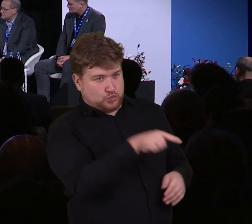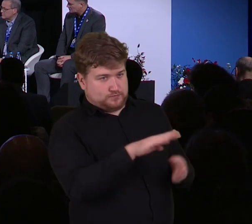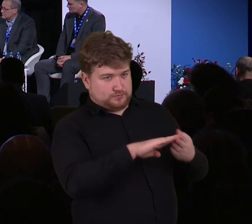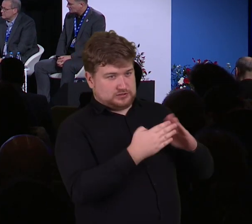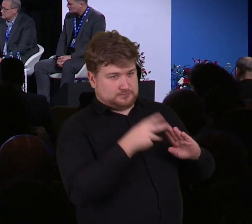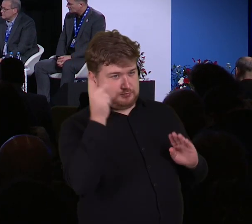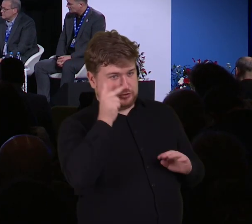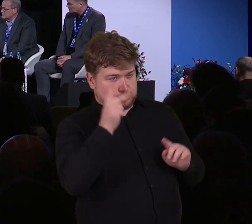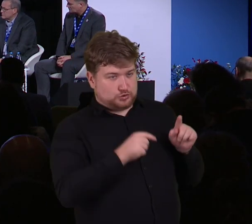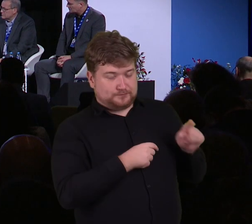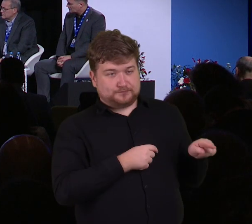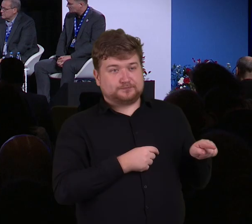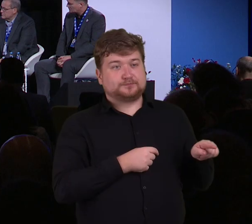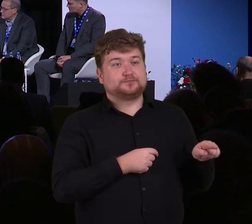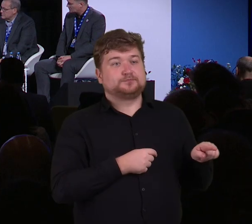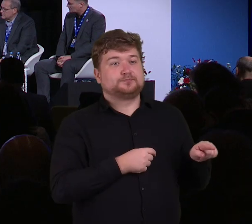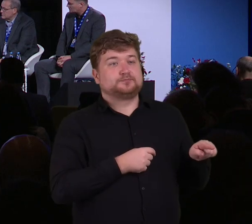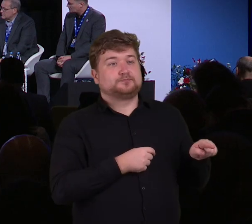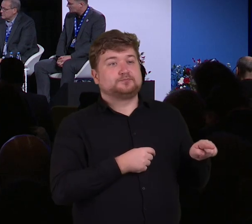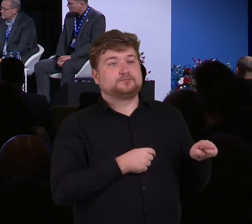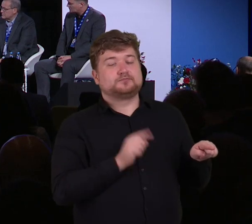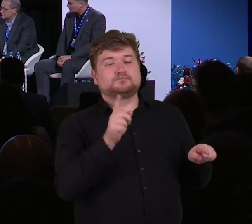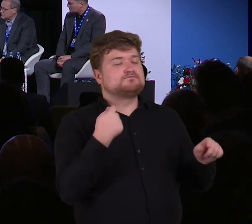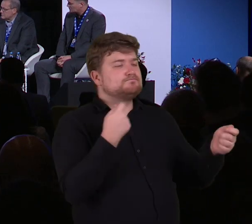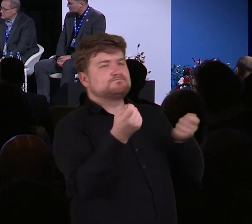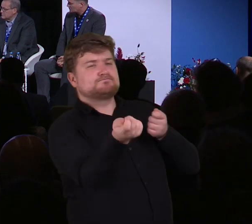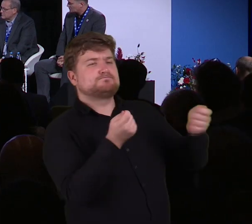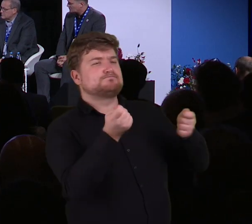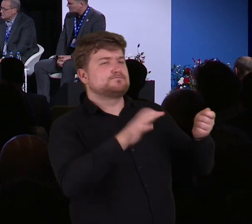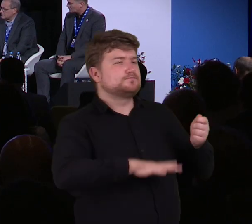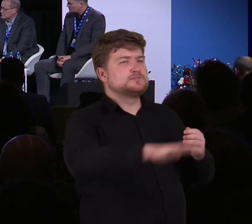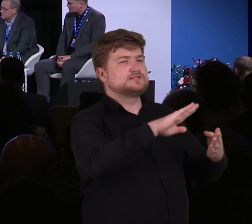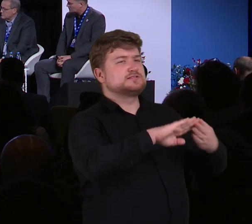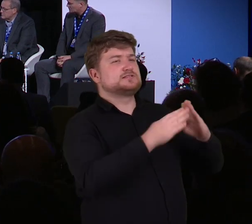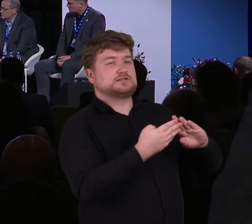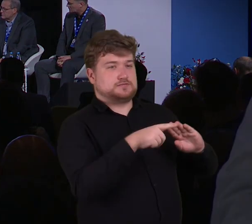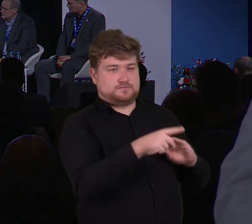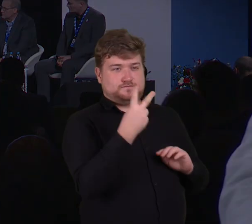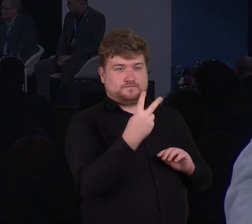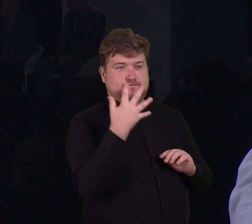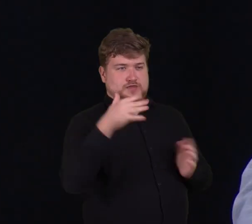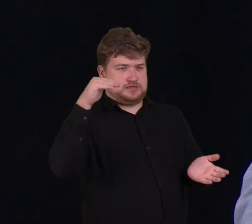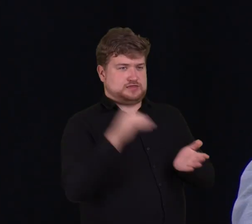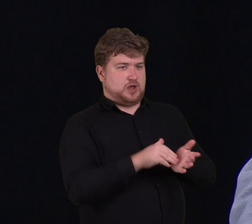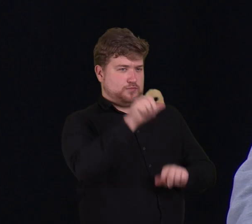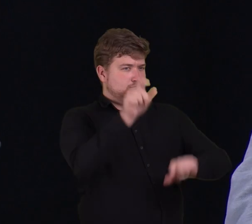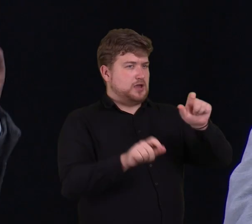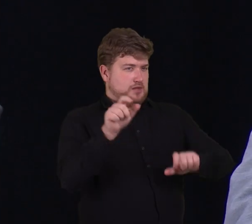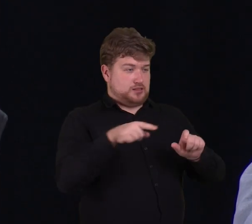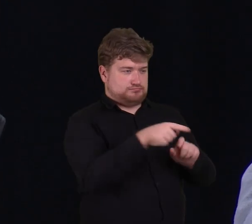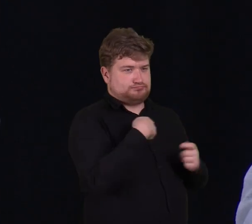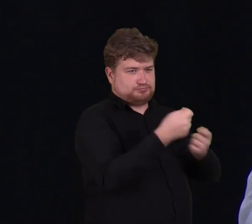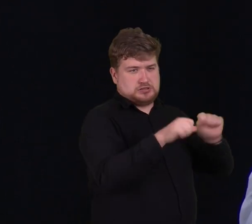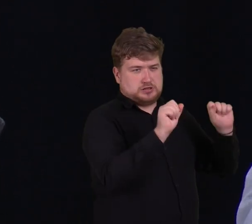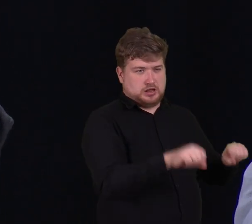practice, which might be also very useful for many other countries, because you also have very good collaboration